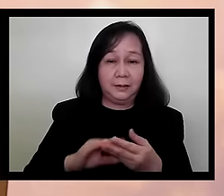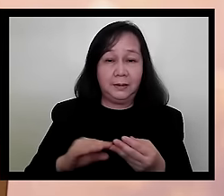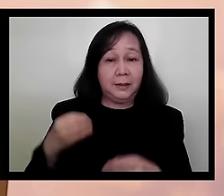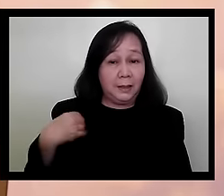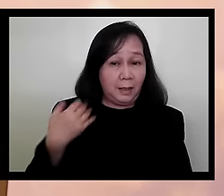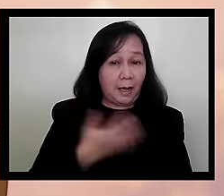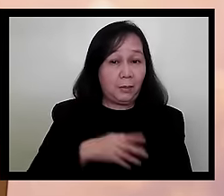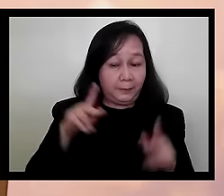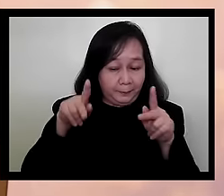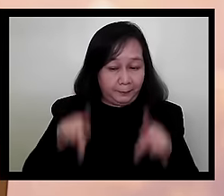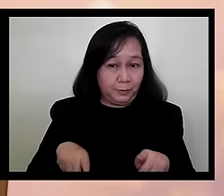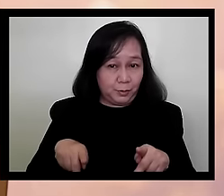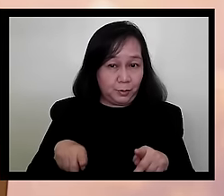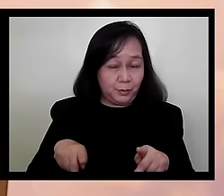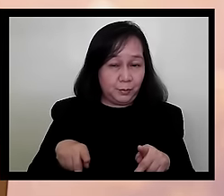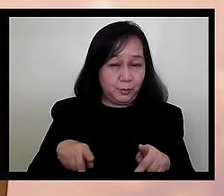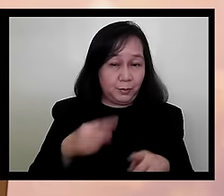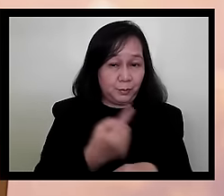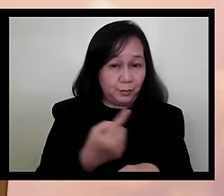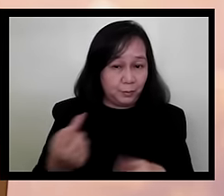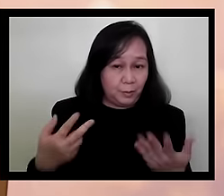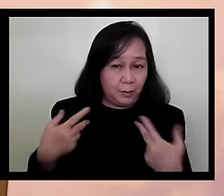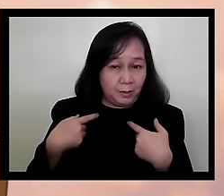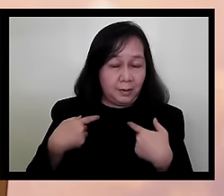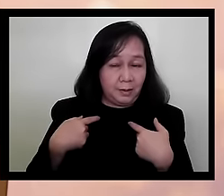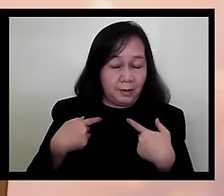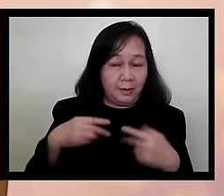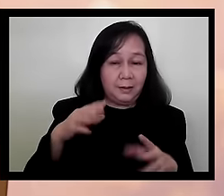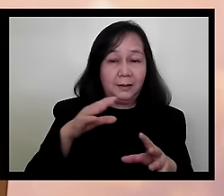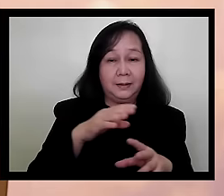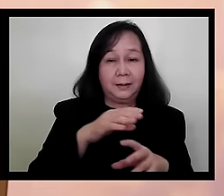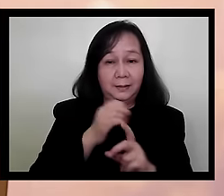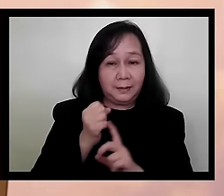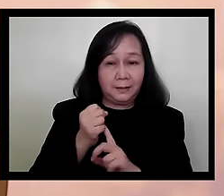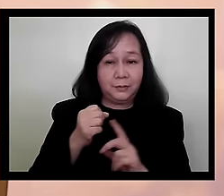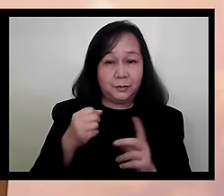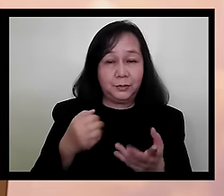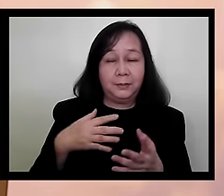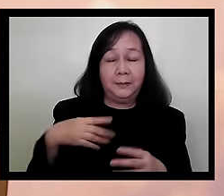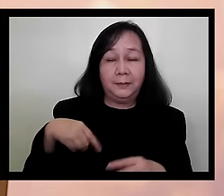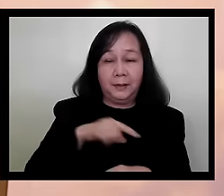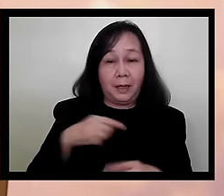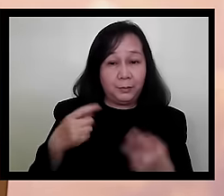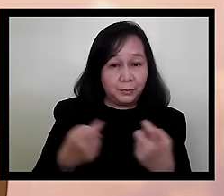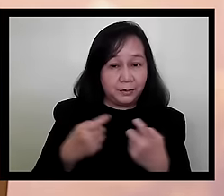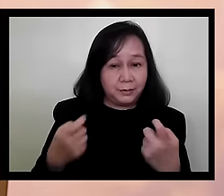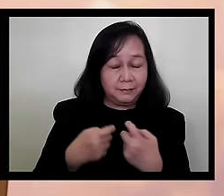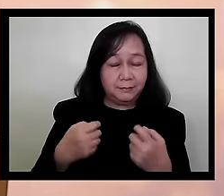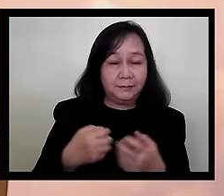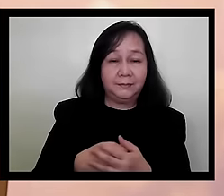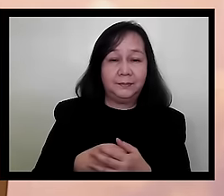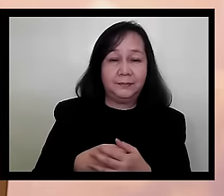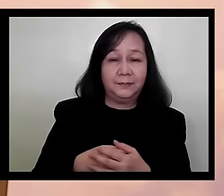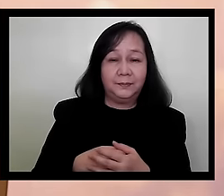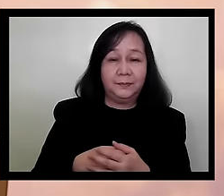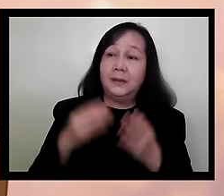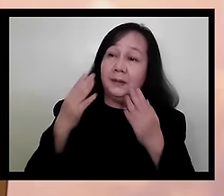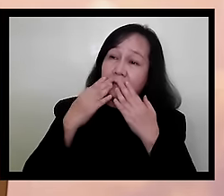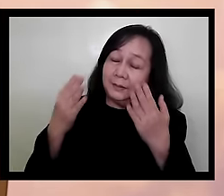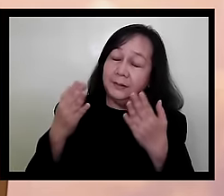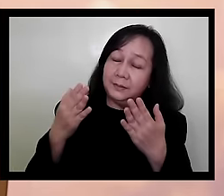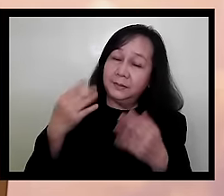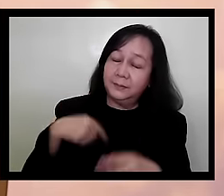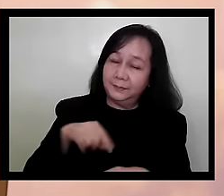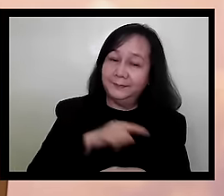our person is not captured by our sin thanks to